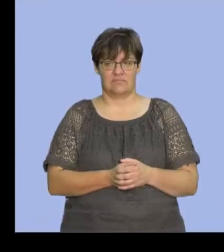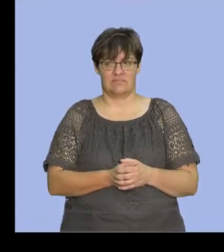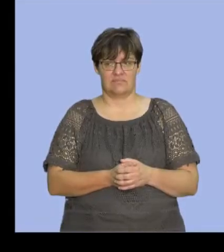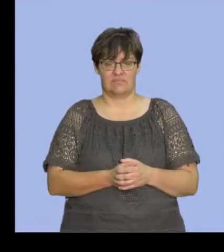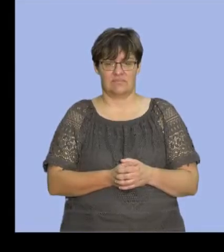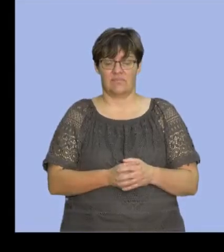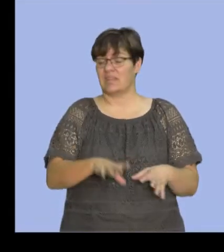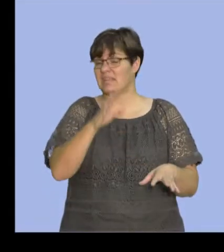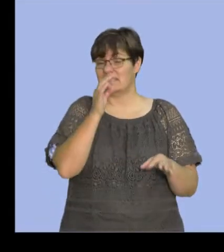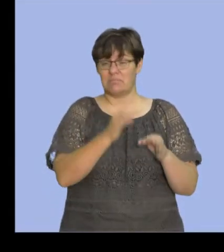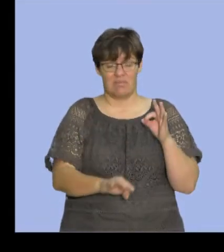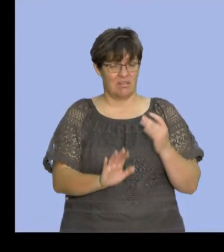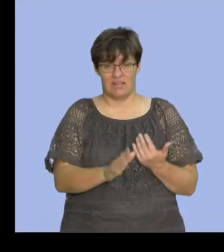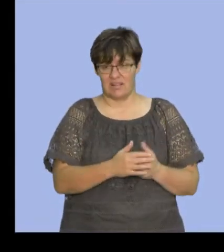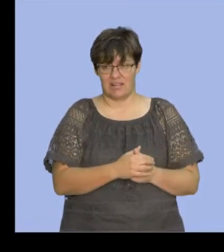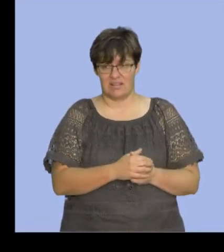Simple.